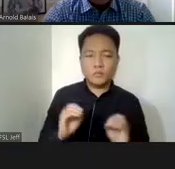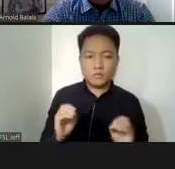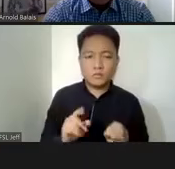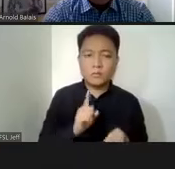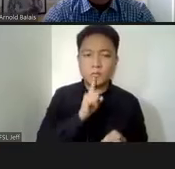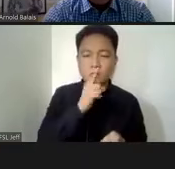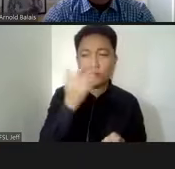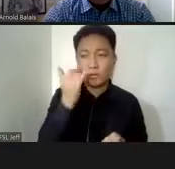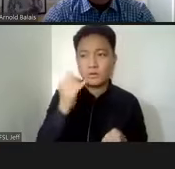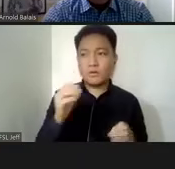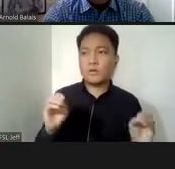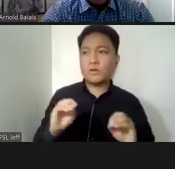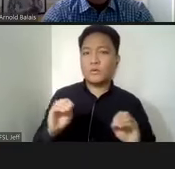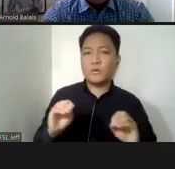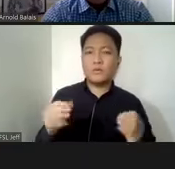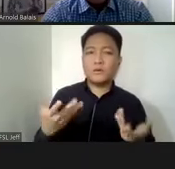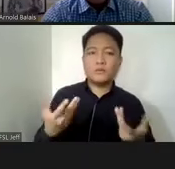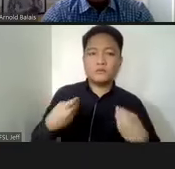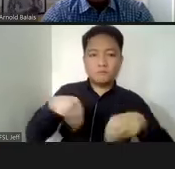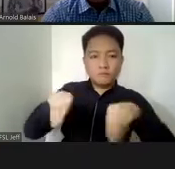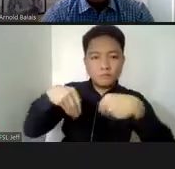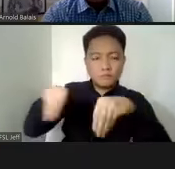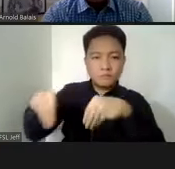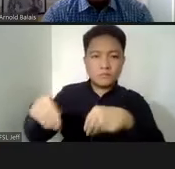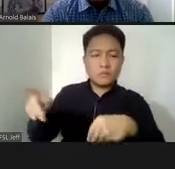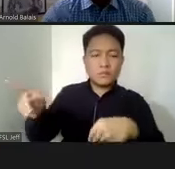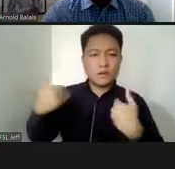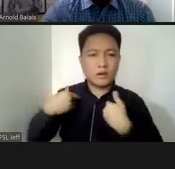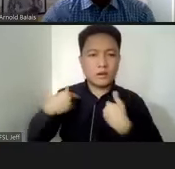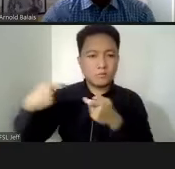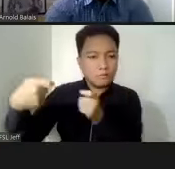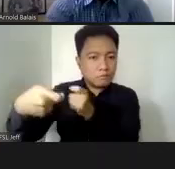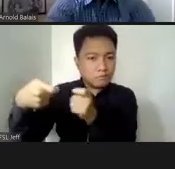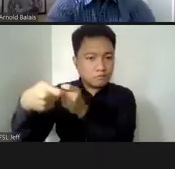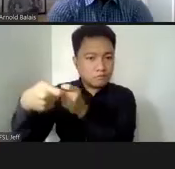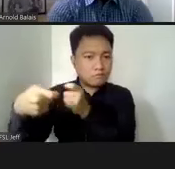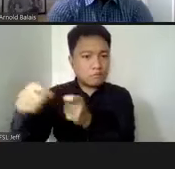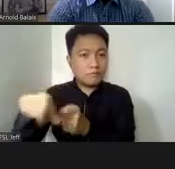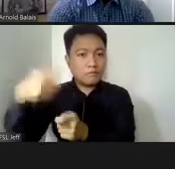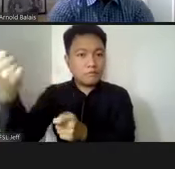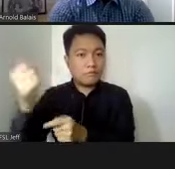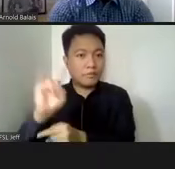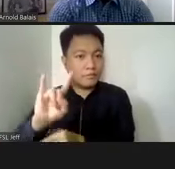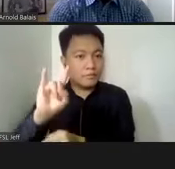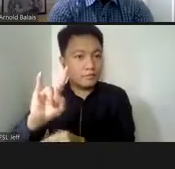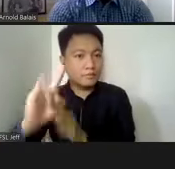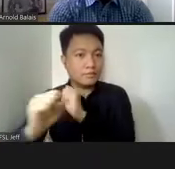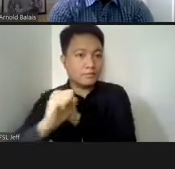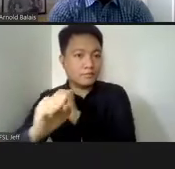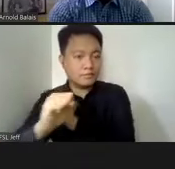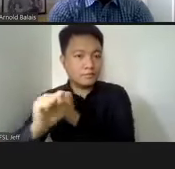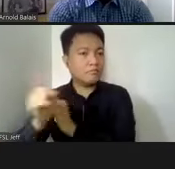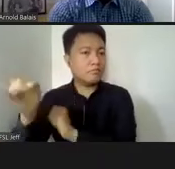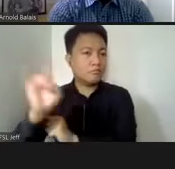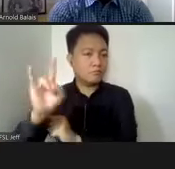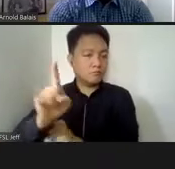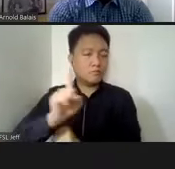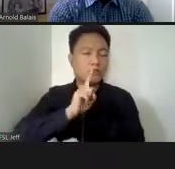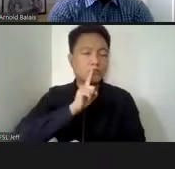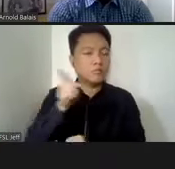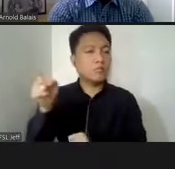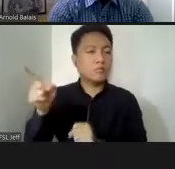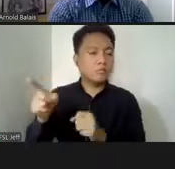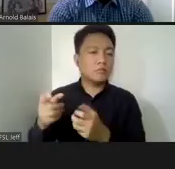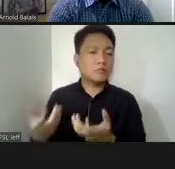more, and the local producers remain poor. And how many farmers do we have?